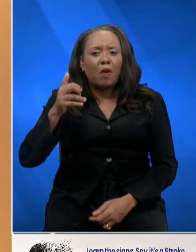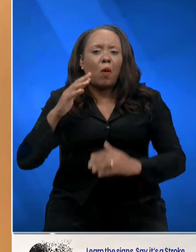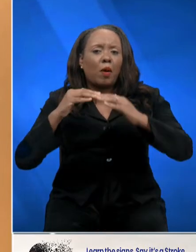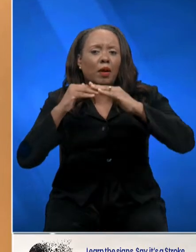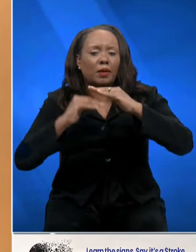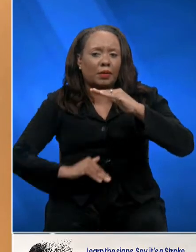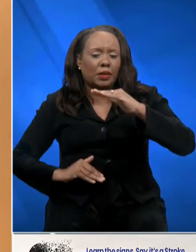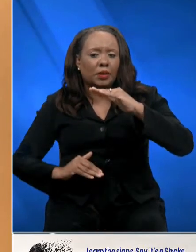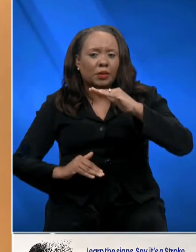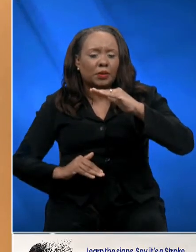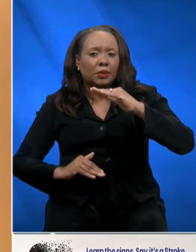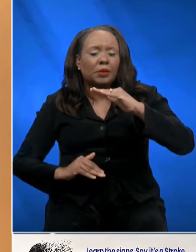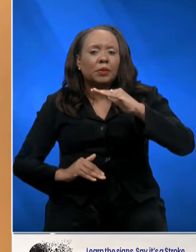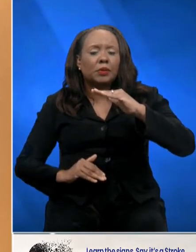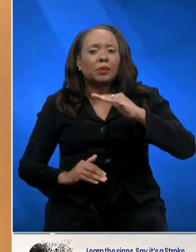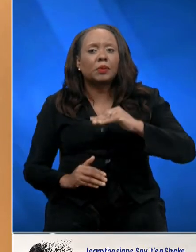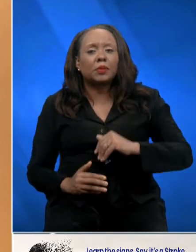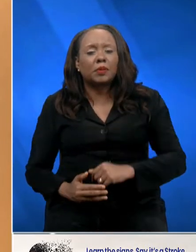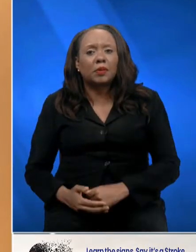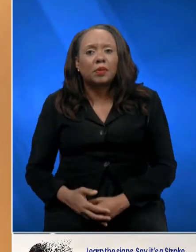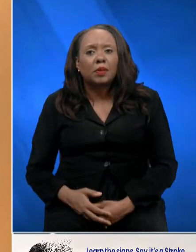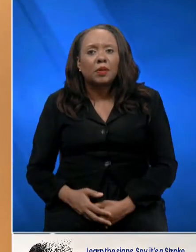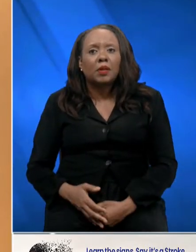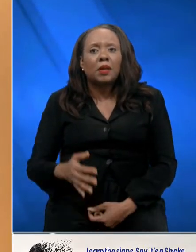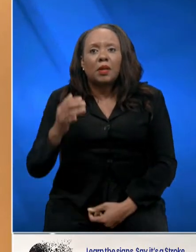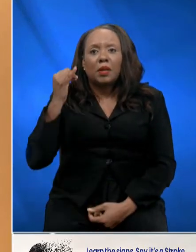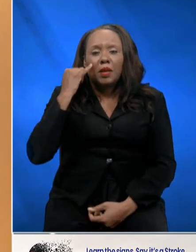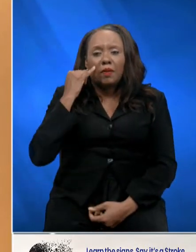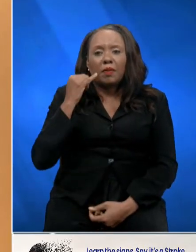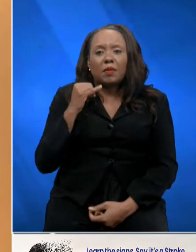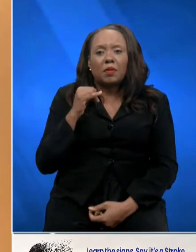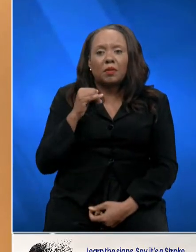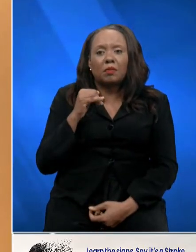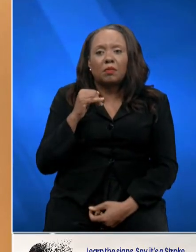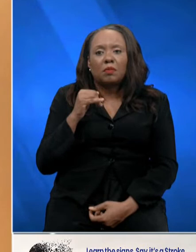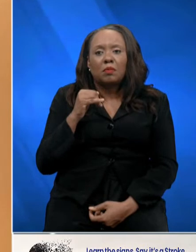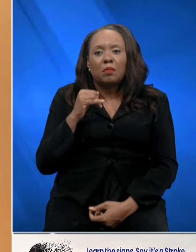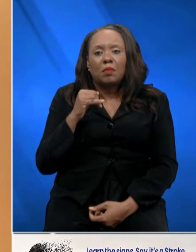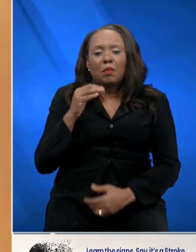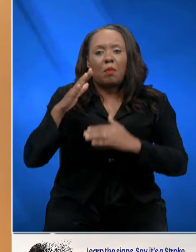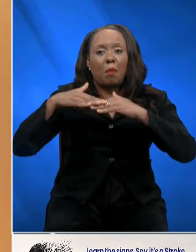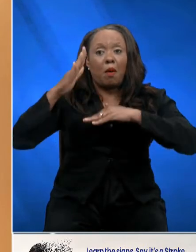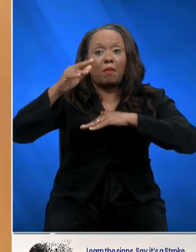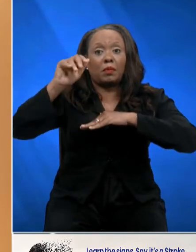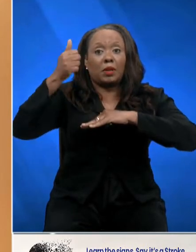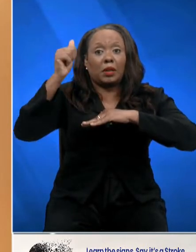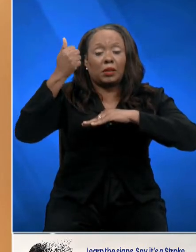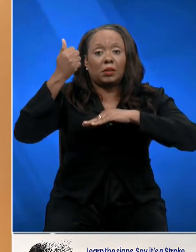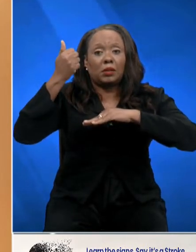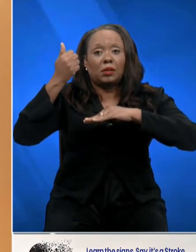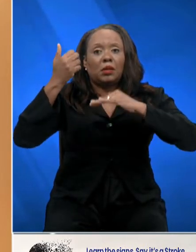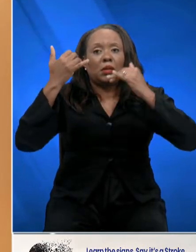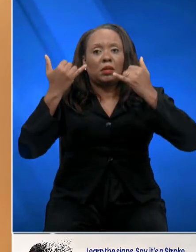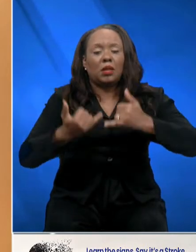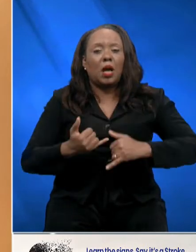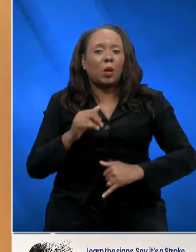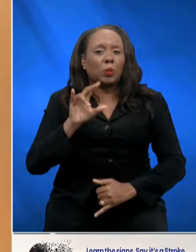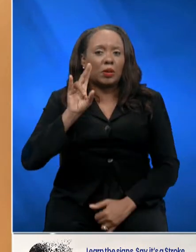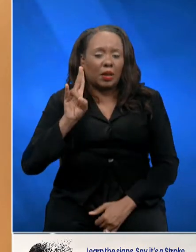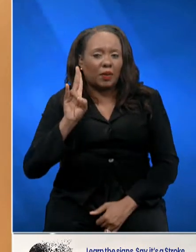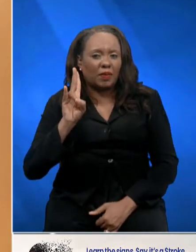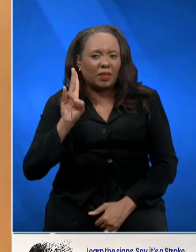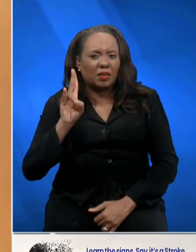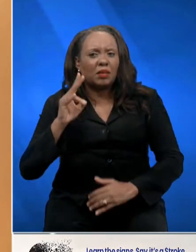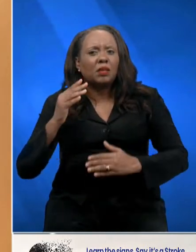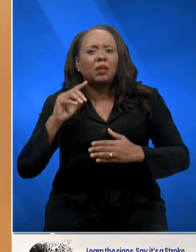you're starting off from an HbA1c above 10 and you're now at 7, that's a